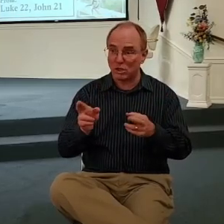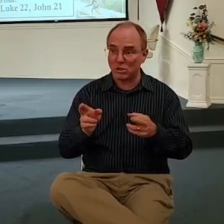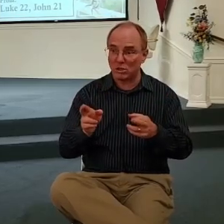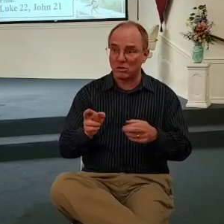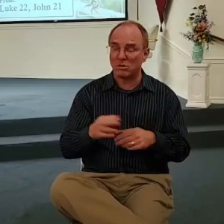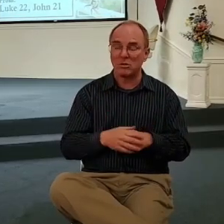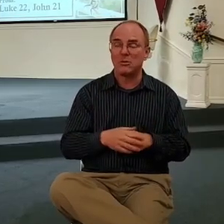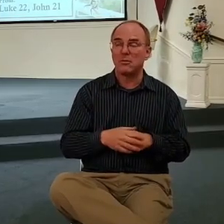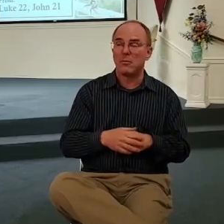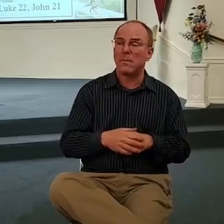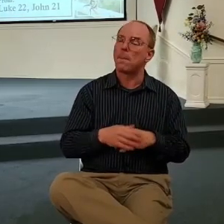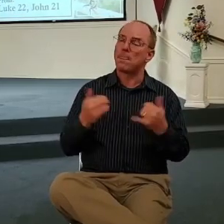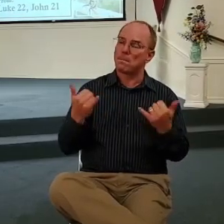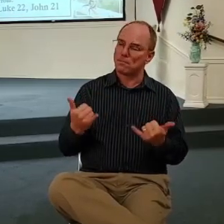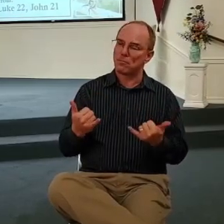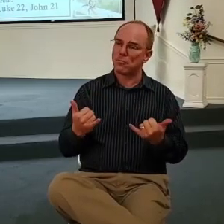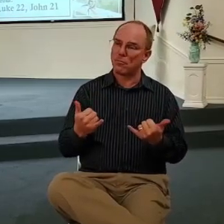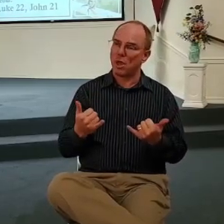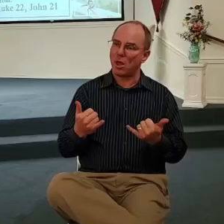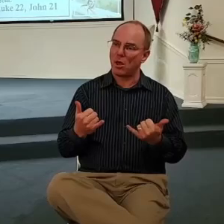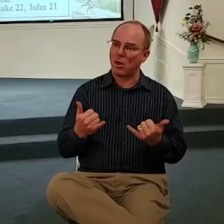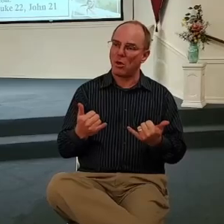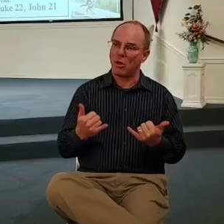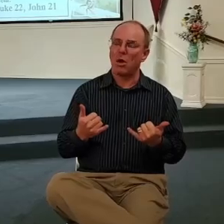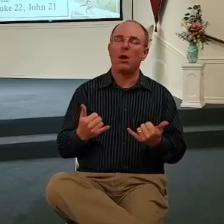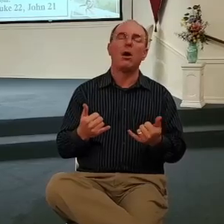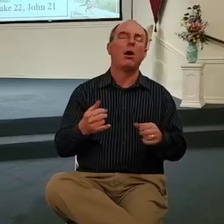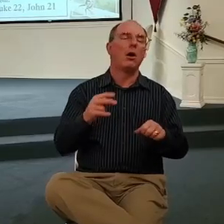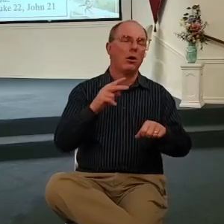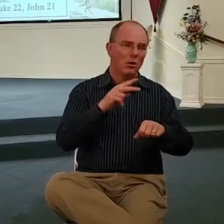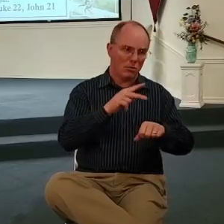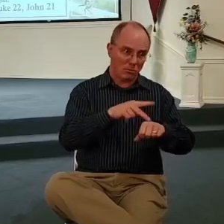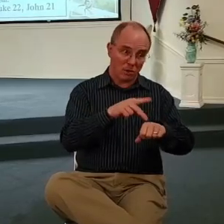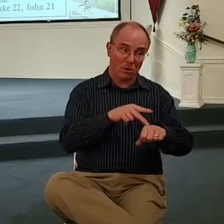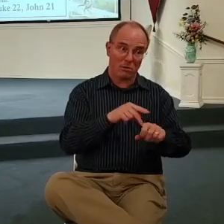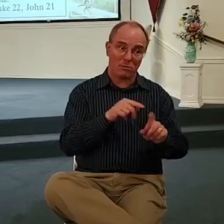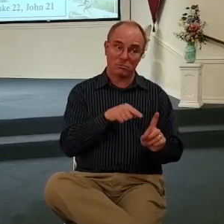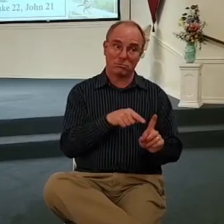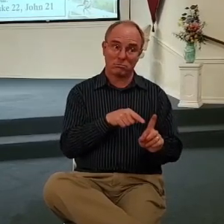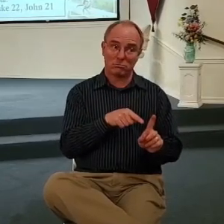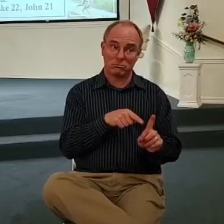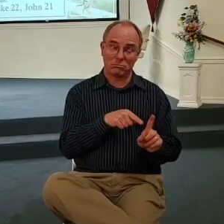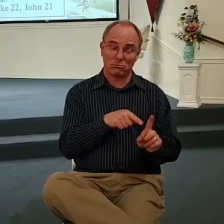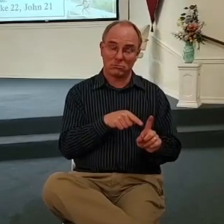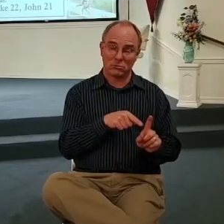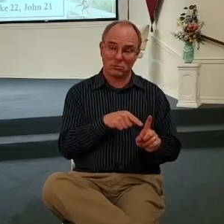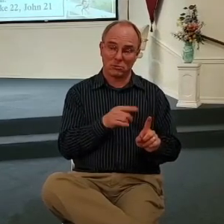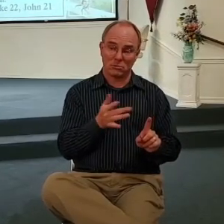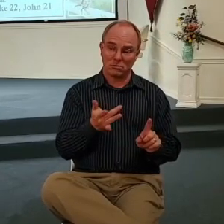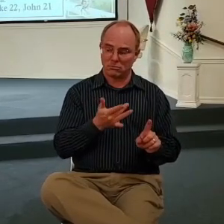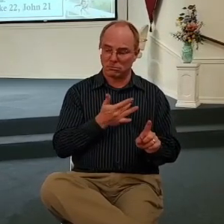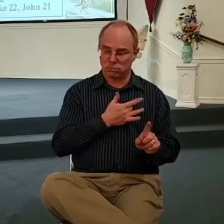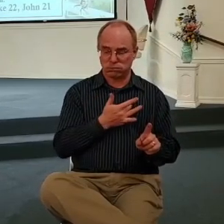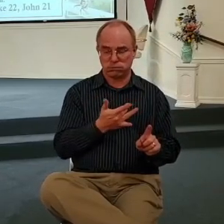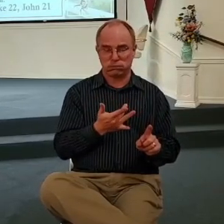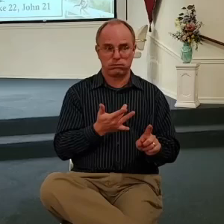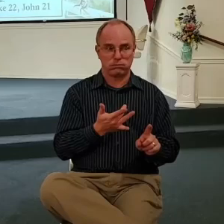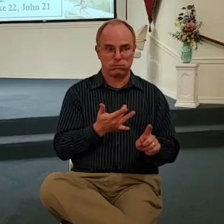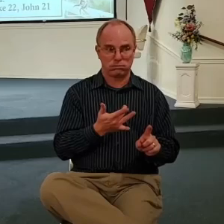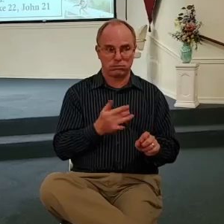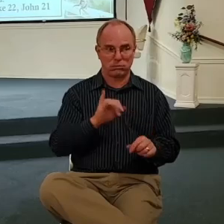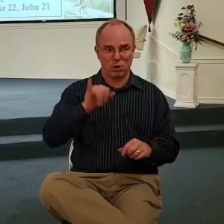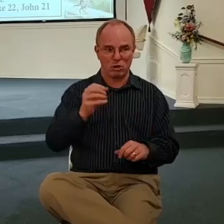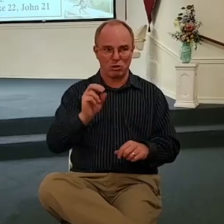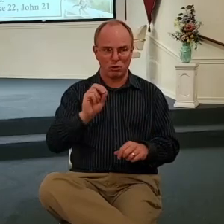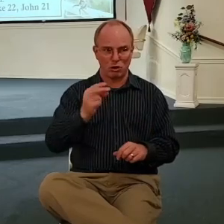real for Peter. in John 21,